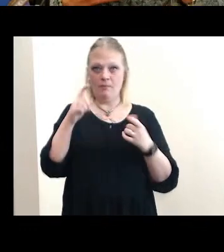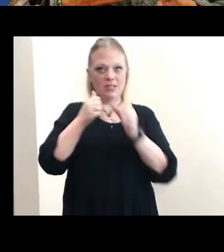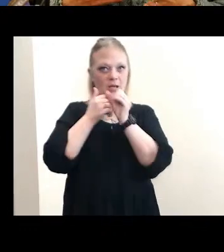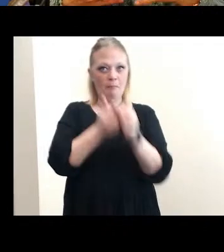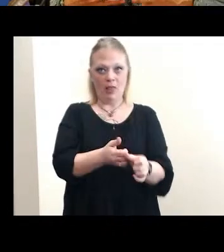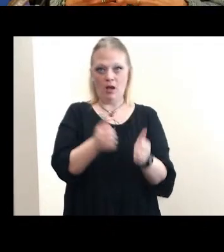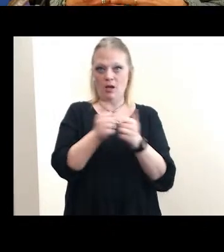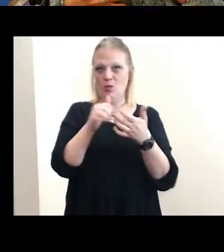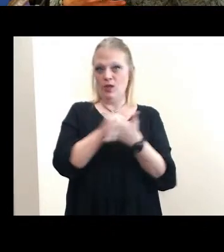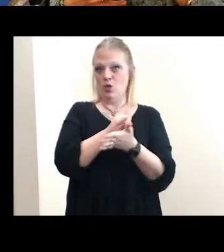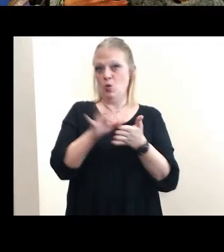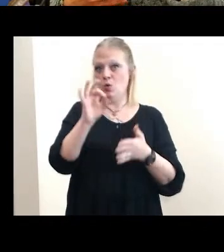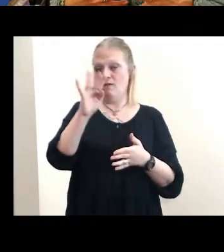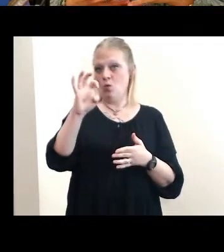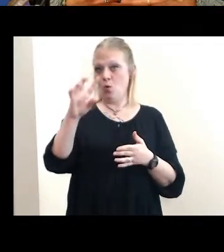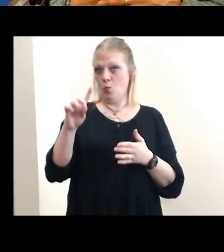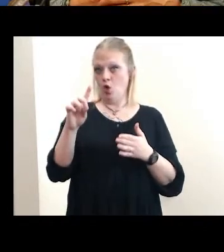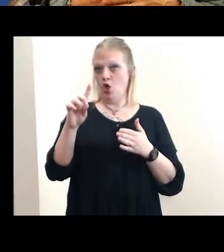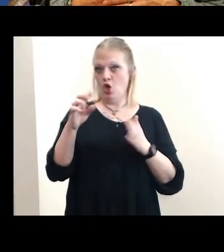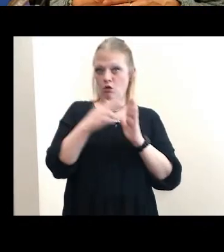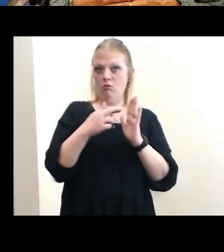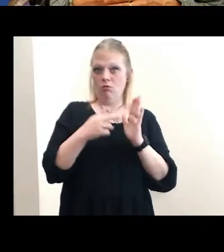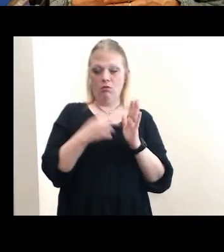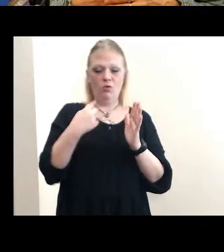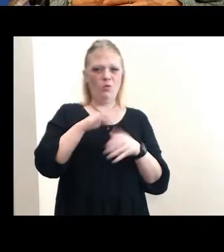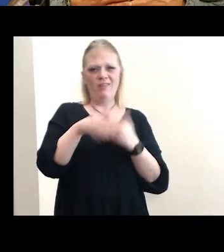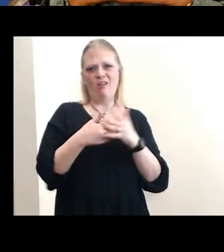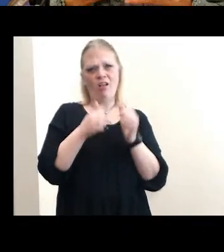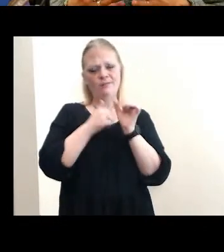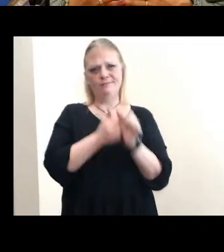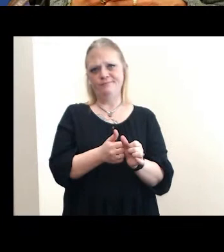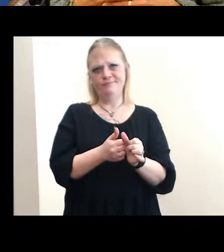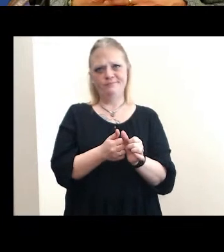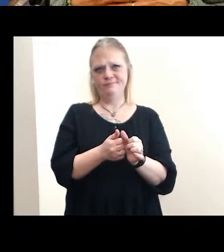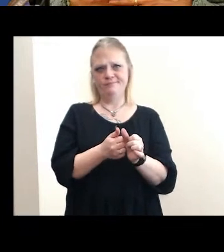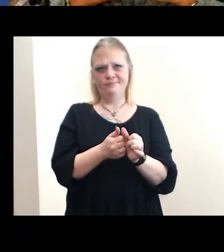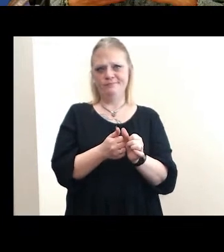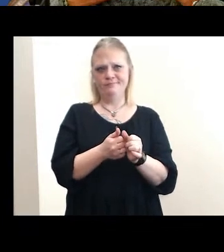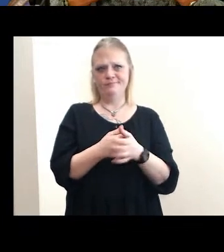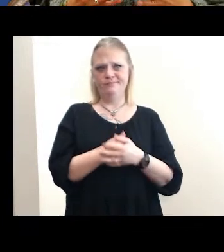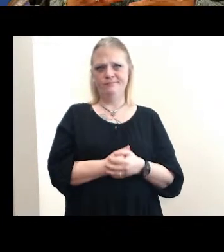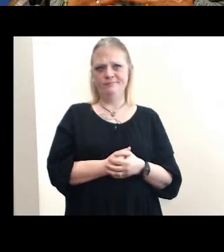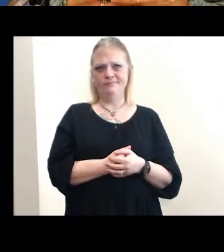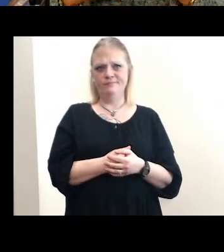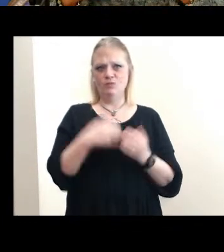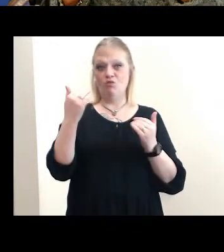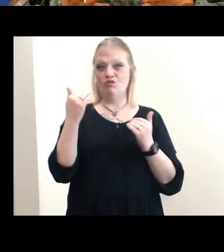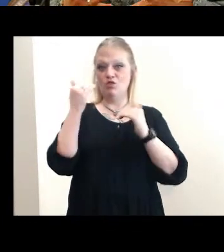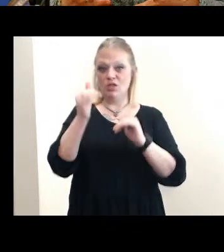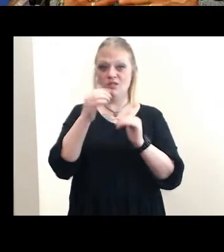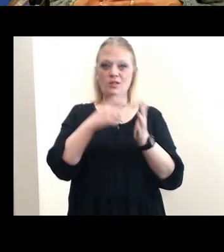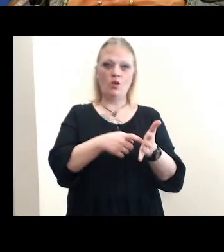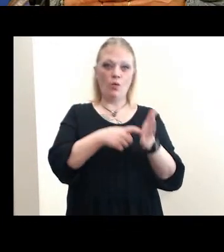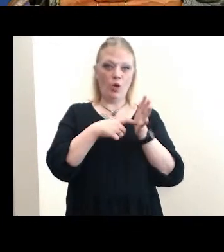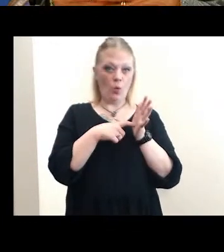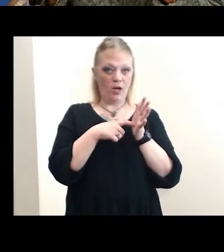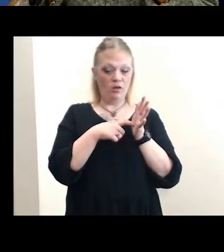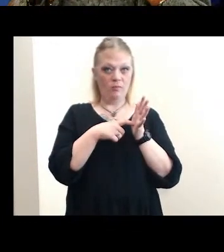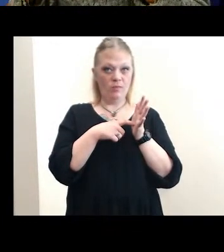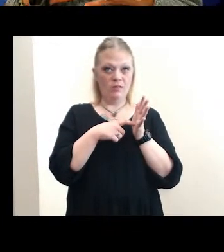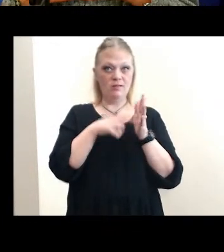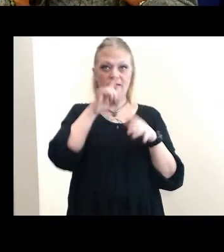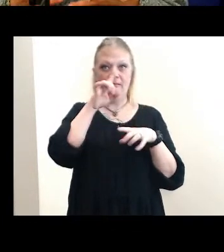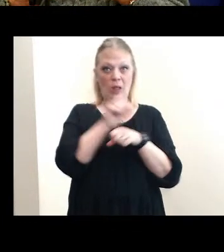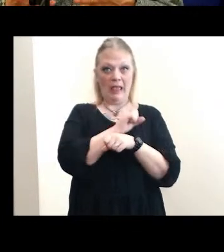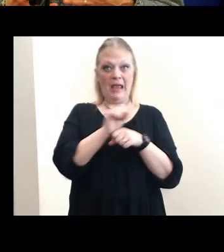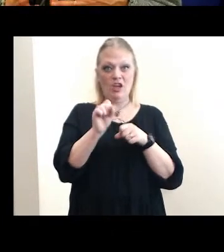New York Forward guidelines. That's what we're all adhering to. And these restrictions, these requirements actually are